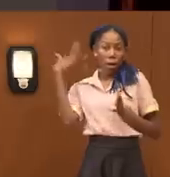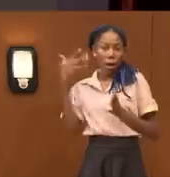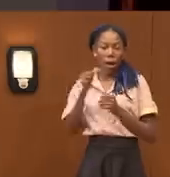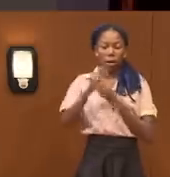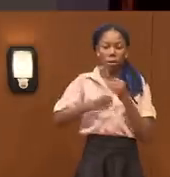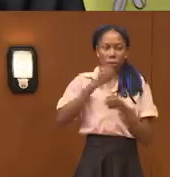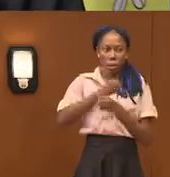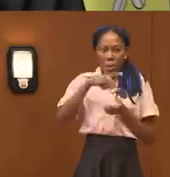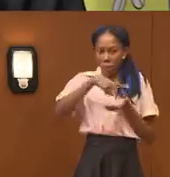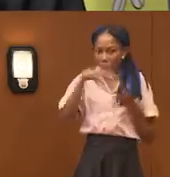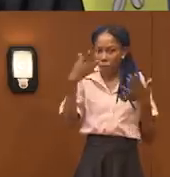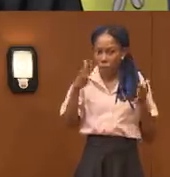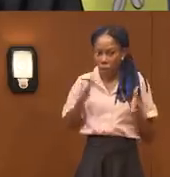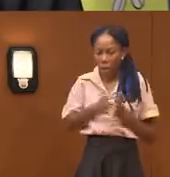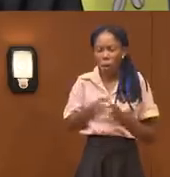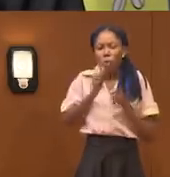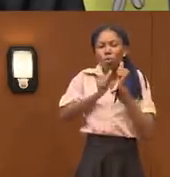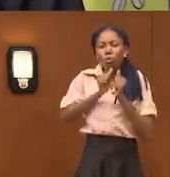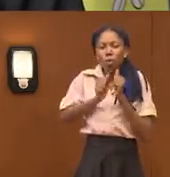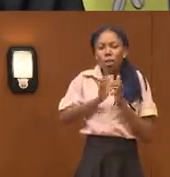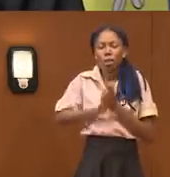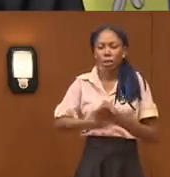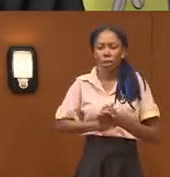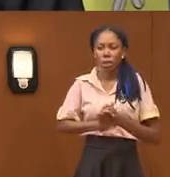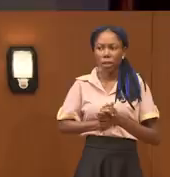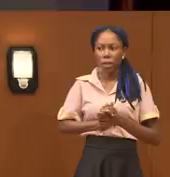Yeah. That 6 months is for which period?